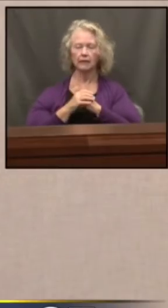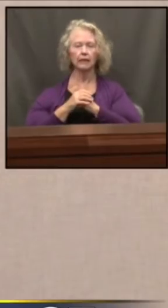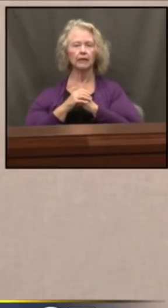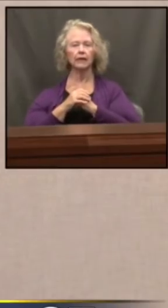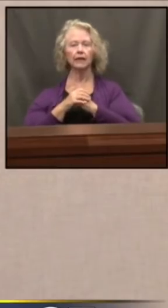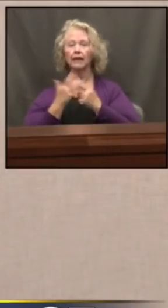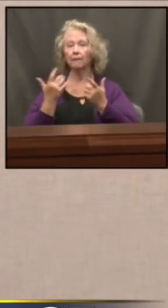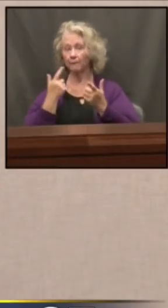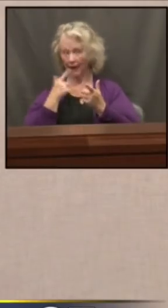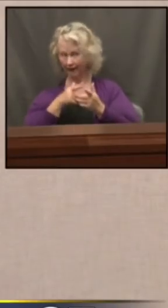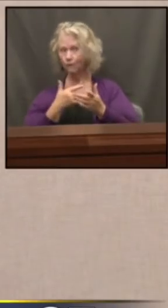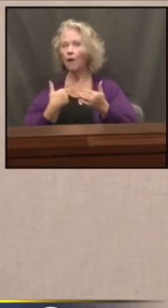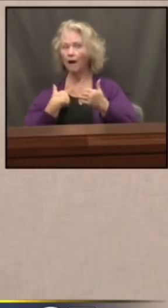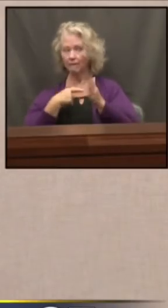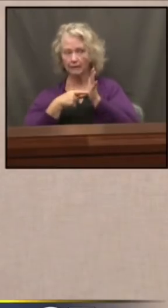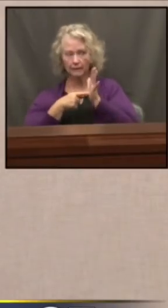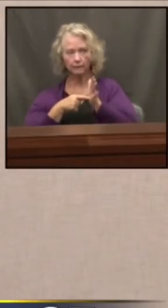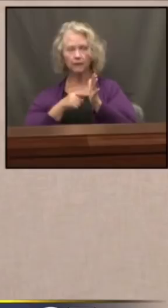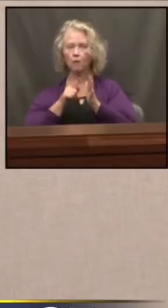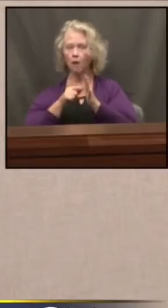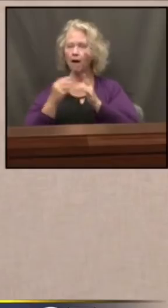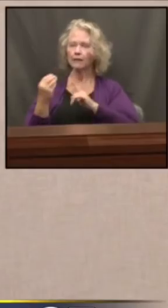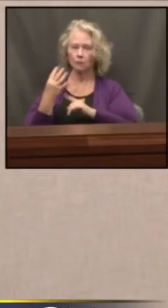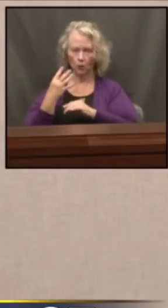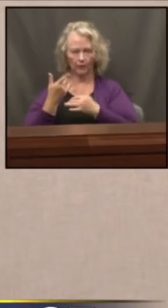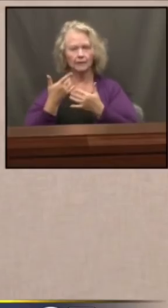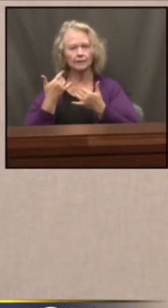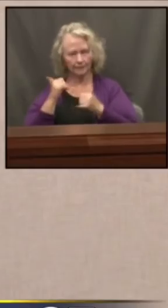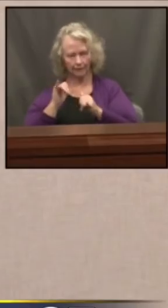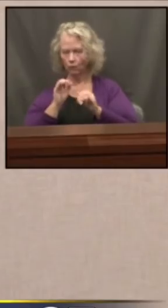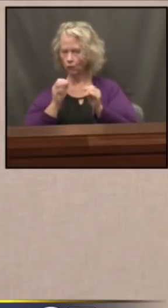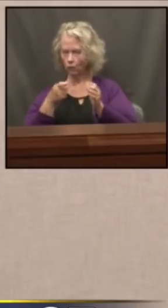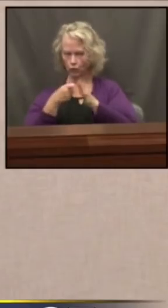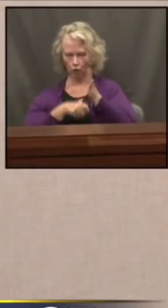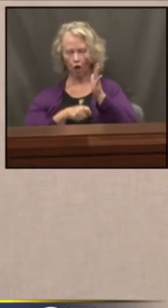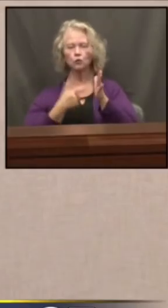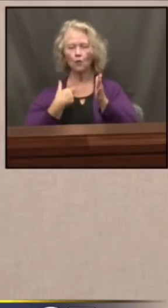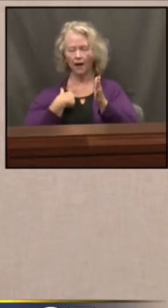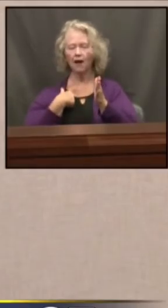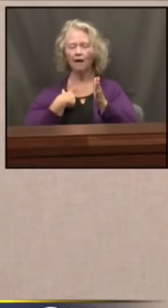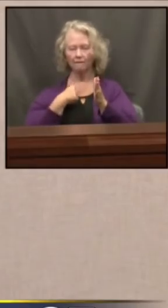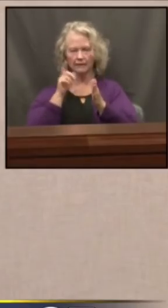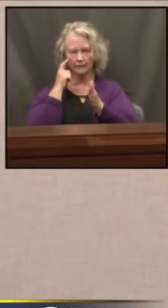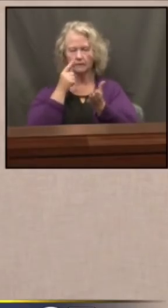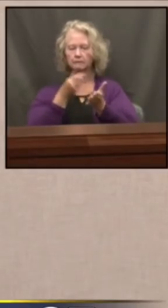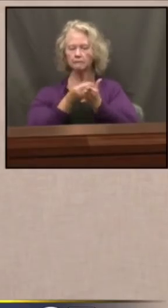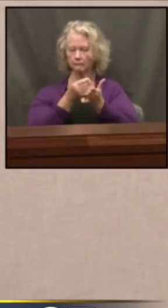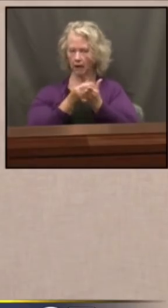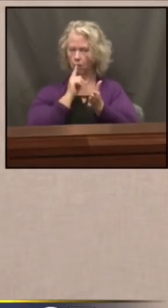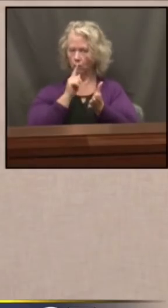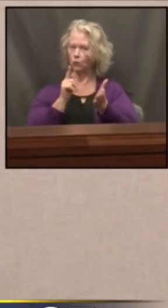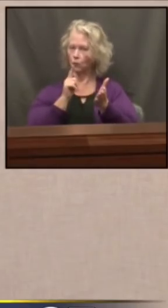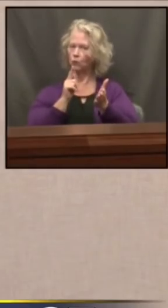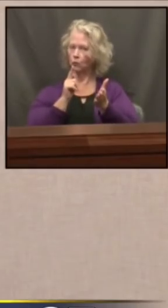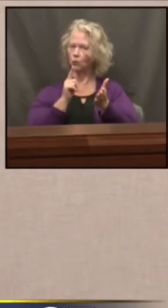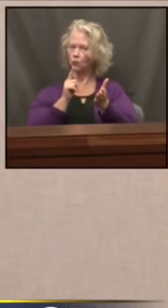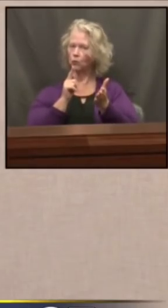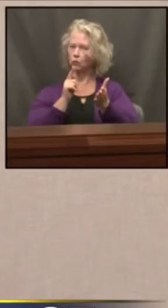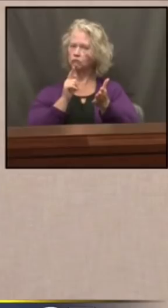if you're symptomatic or if you've been exposed, that will be free as well. There's state funds available to cover people who don't have insurance who need to get tested.